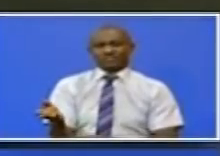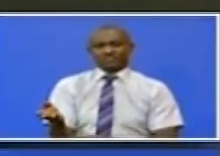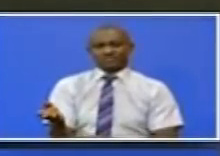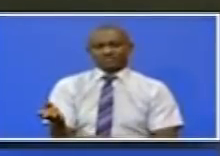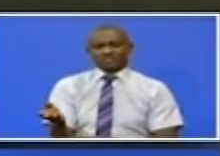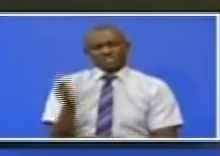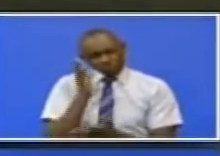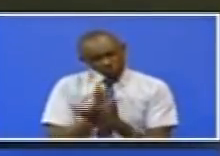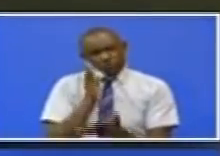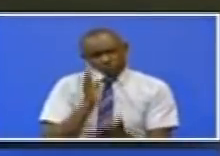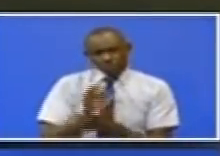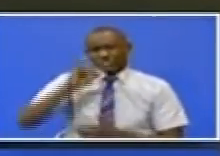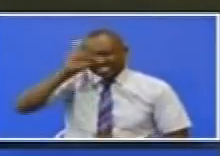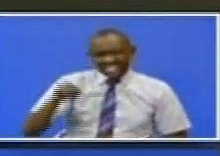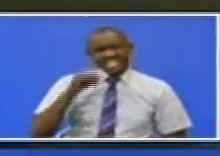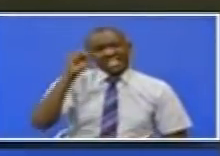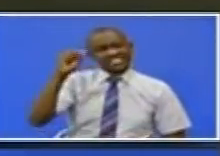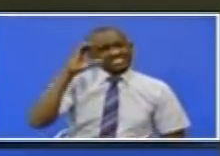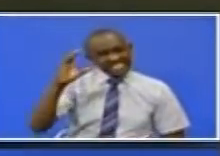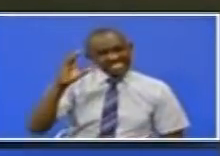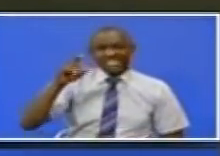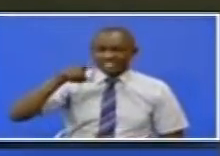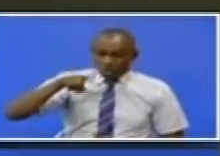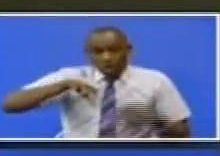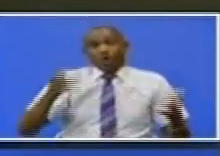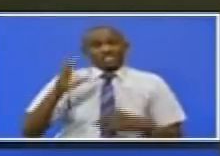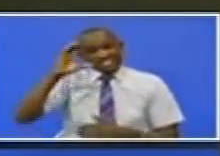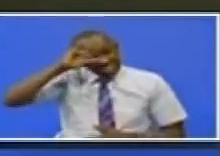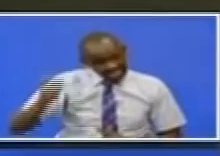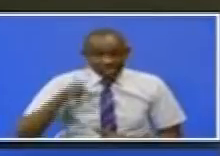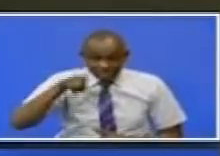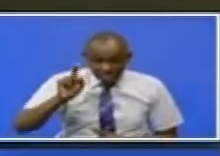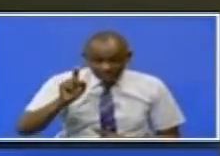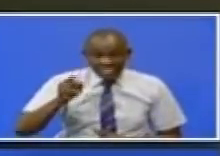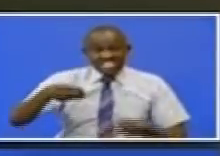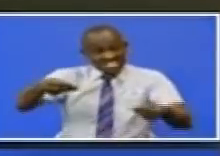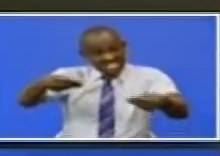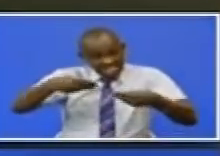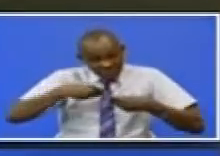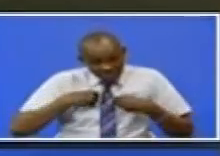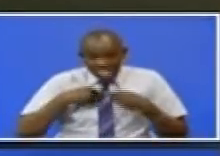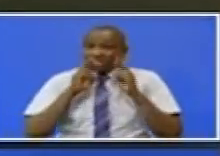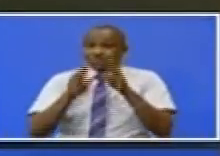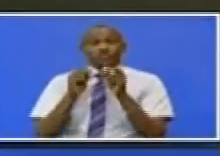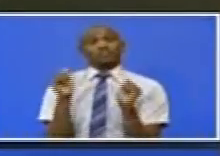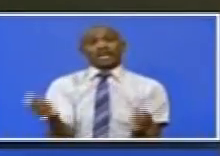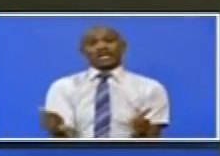The Judicial Service Commission, nor the Chief Justice, has not given me any